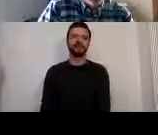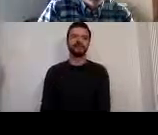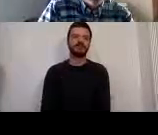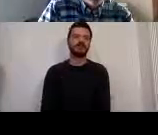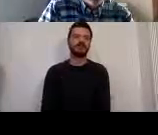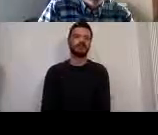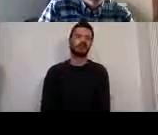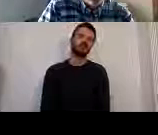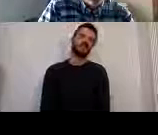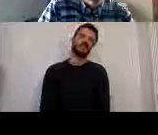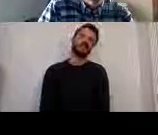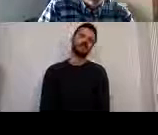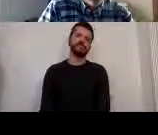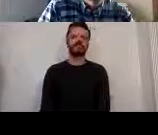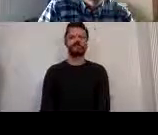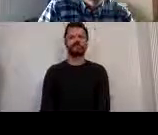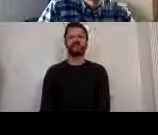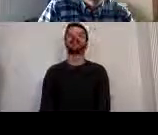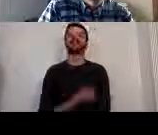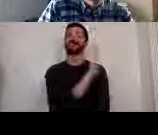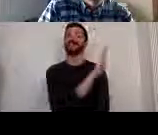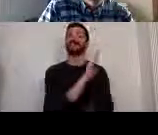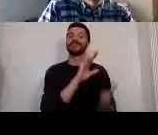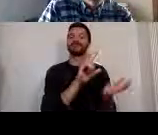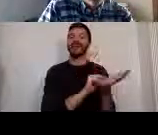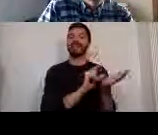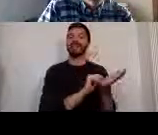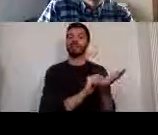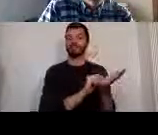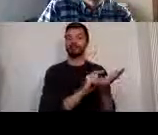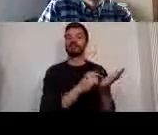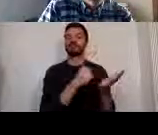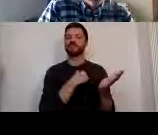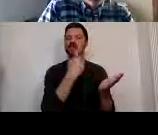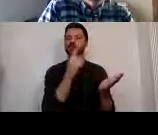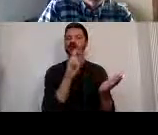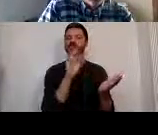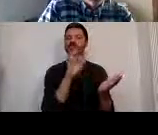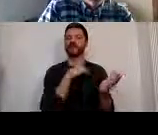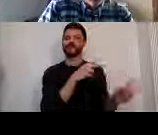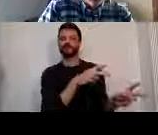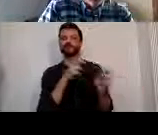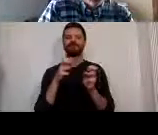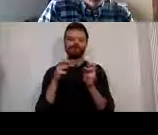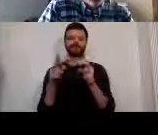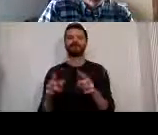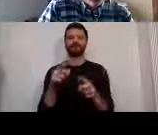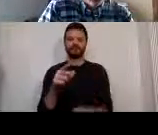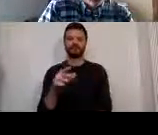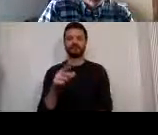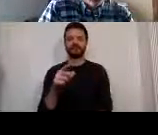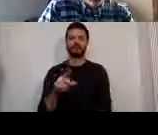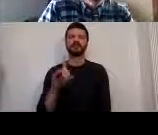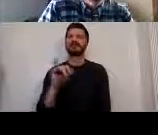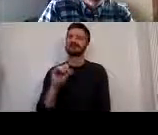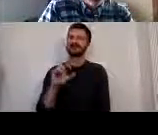So I pulled out a table from Brian's paper, which shows kind of a cross-referencing of discrete strategies from